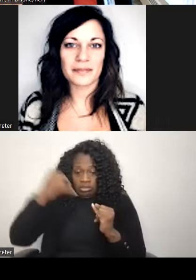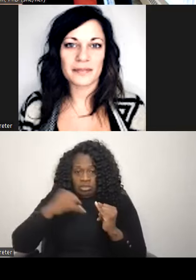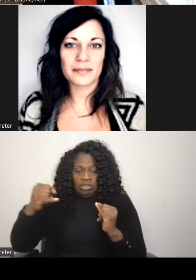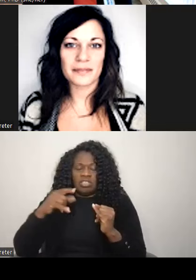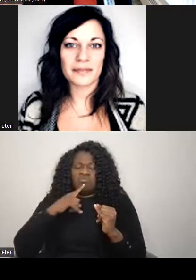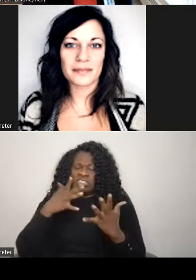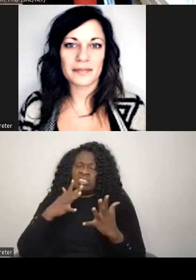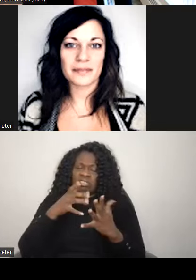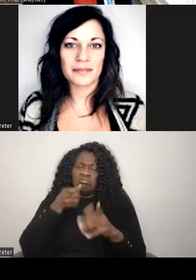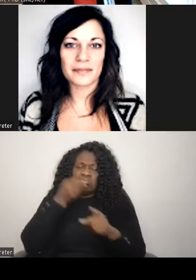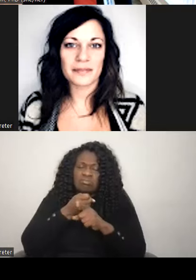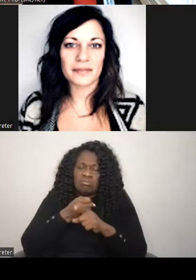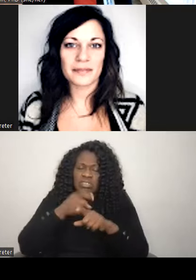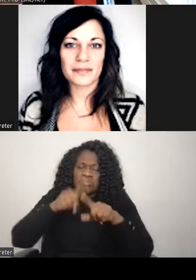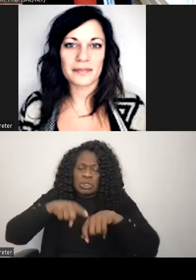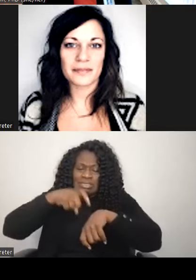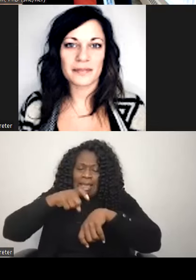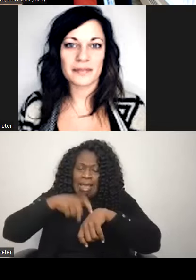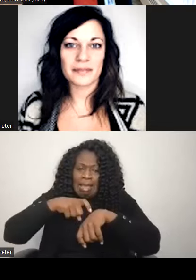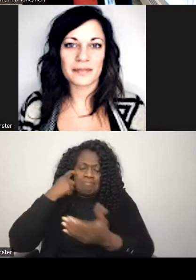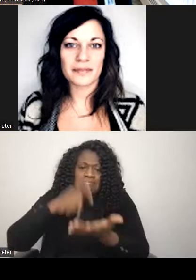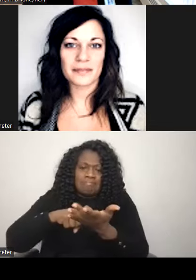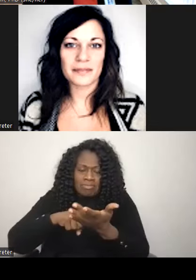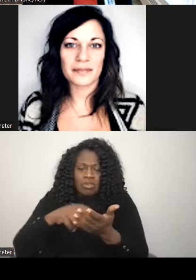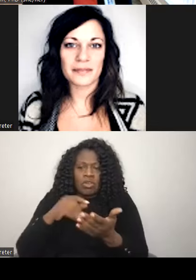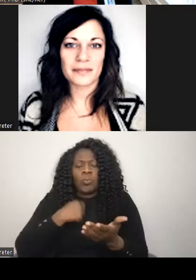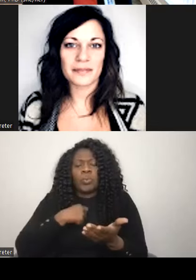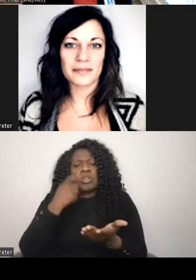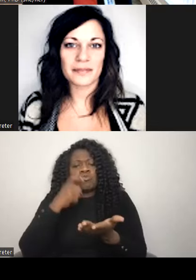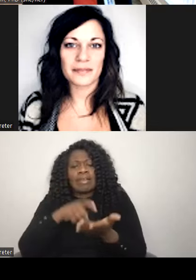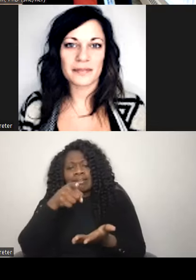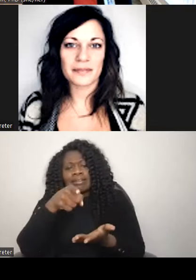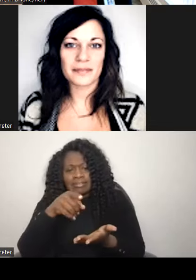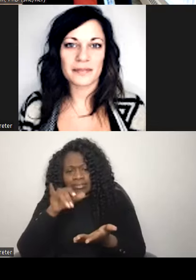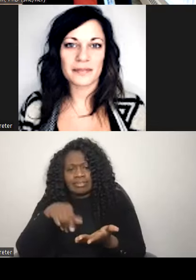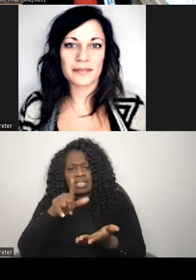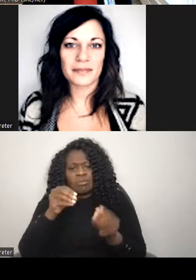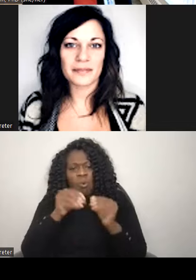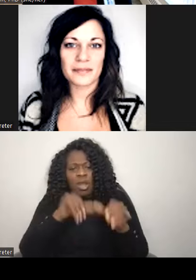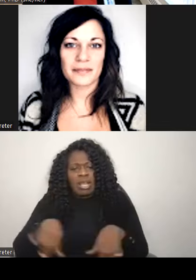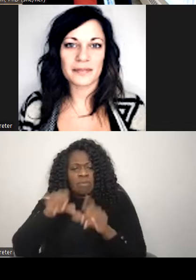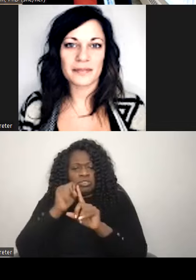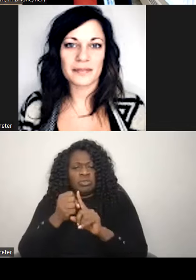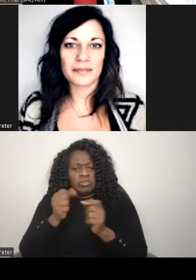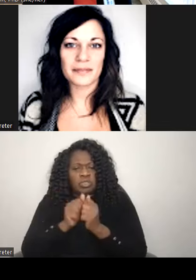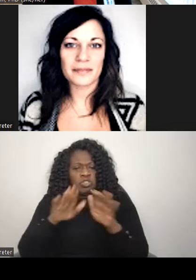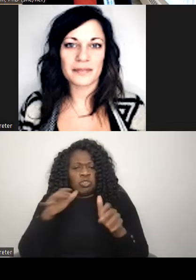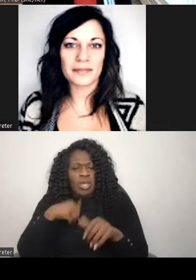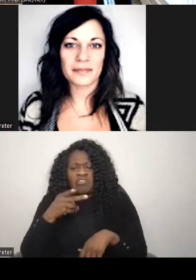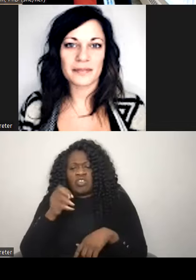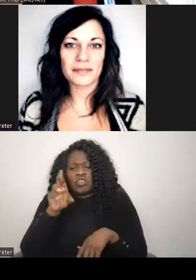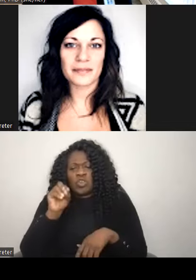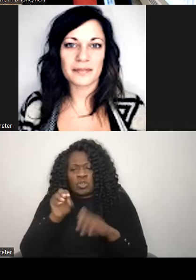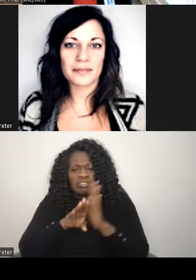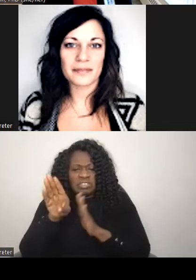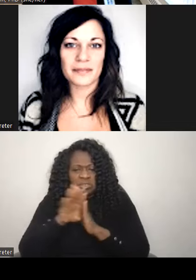intensifies over time. We now recognize that this is a more common scenario for children who have neurodevelopmental